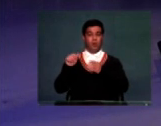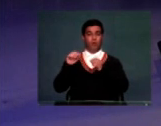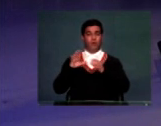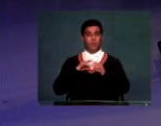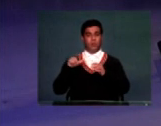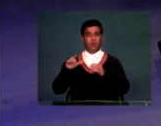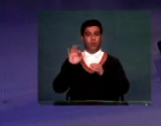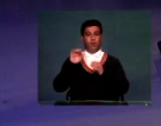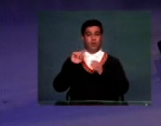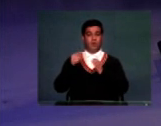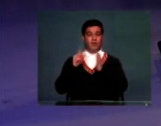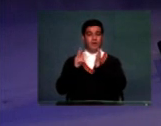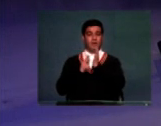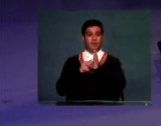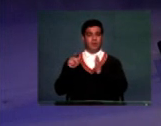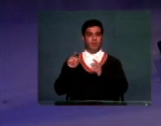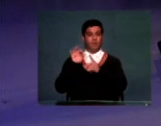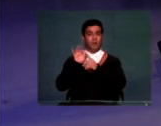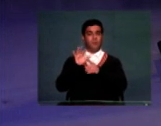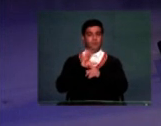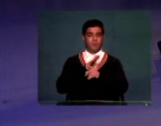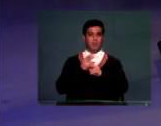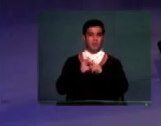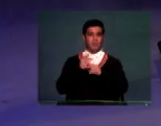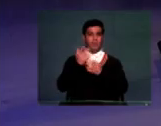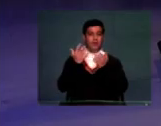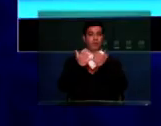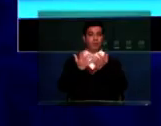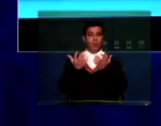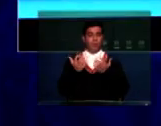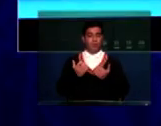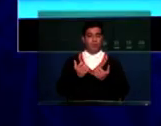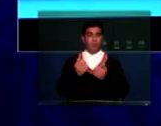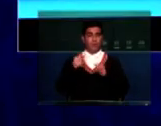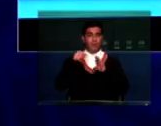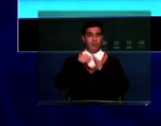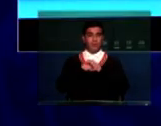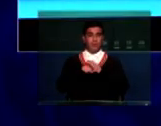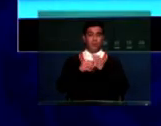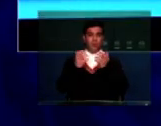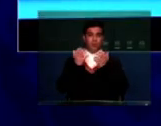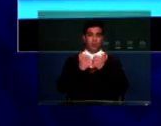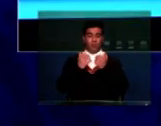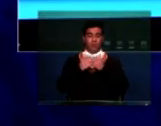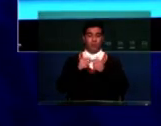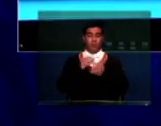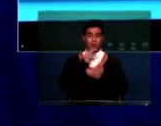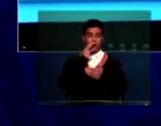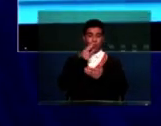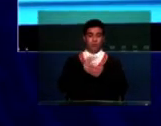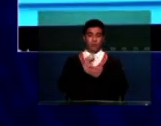ehtimoligi esa 0.8 ga tengligini hisobga olib, quyidagi hisoblashlar natijasida